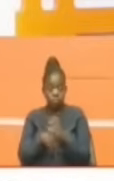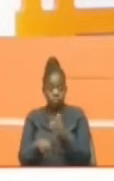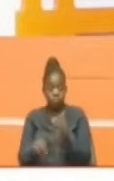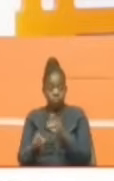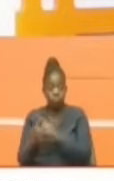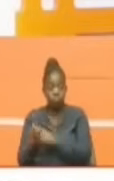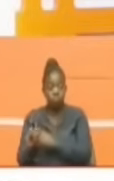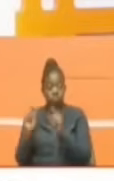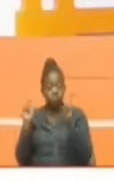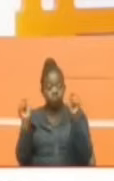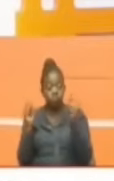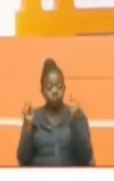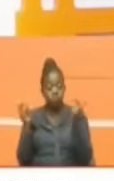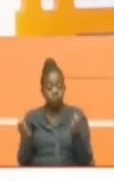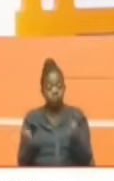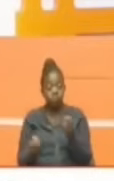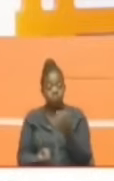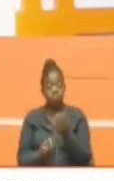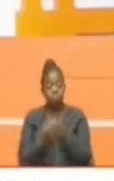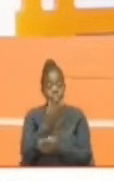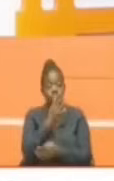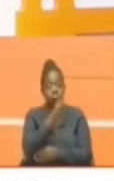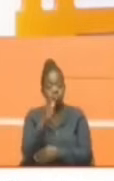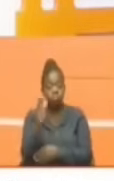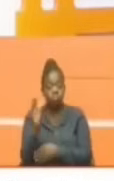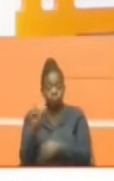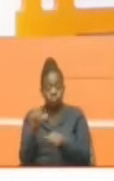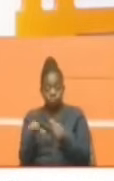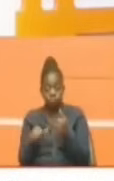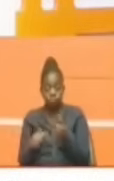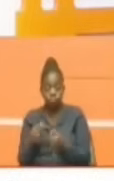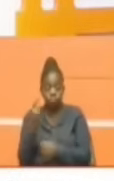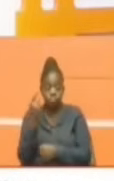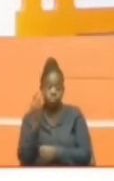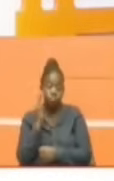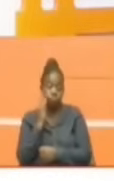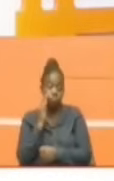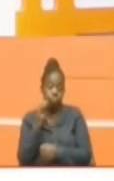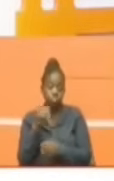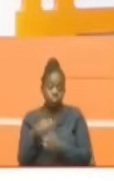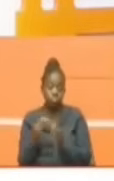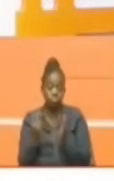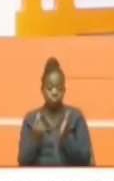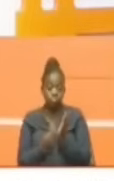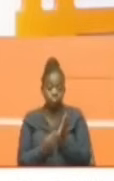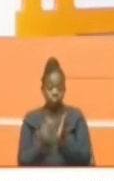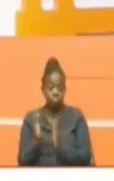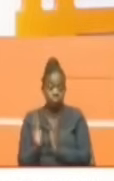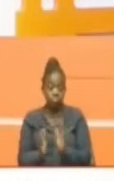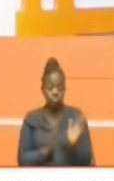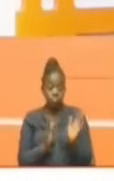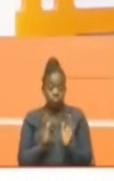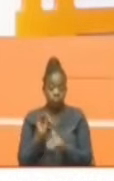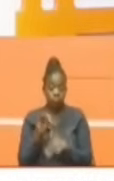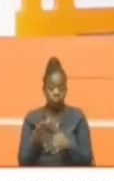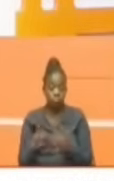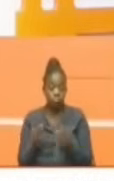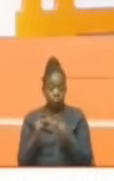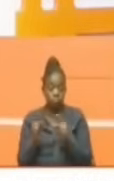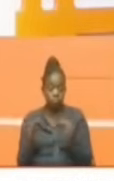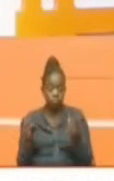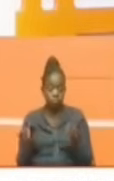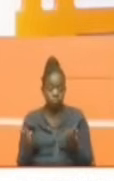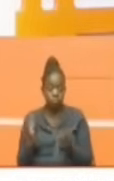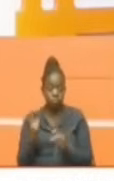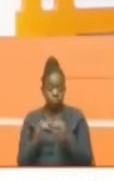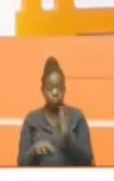Protection Campaign ngaba kusimbe miti jisoba mkakade kalamba kwetu ole guanga. Inteka tekeno ajitongoleza